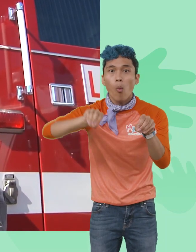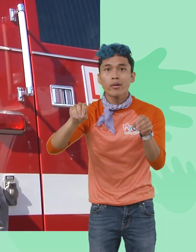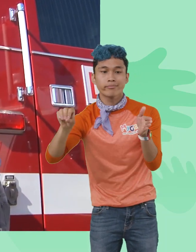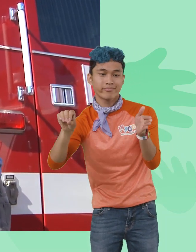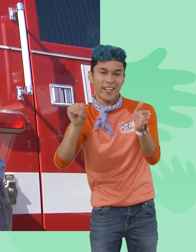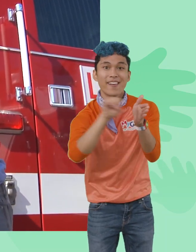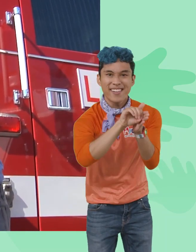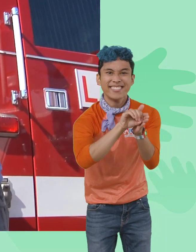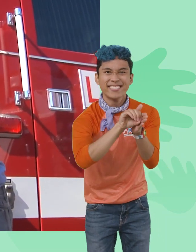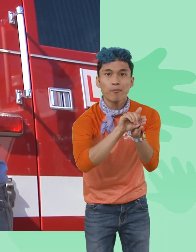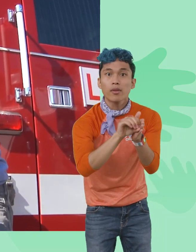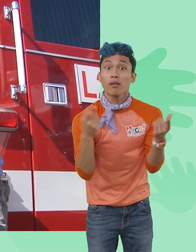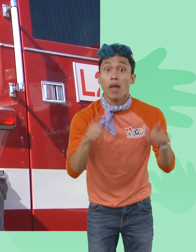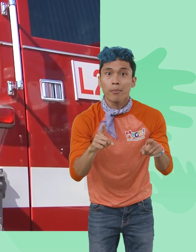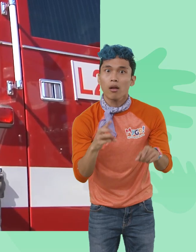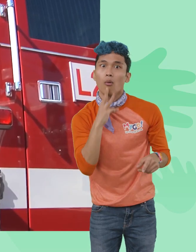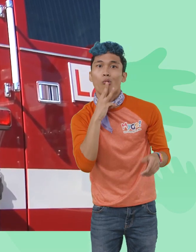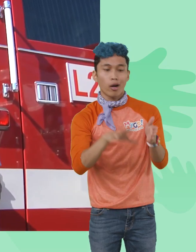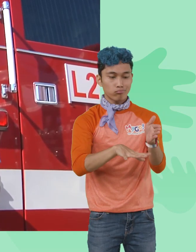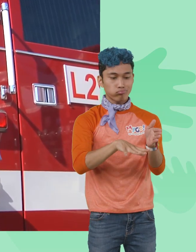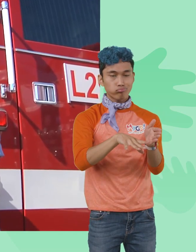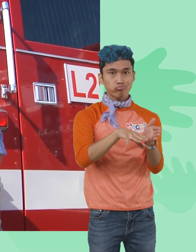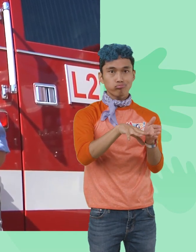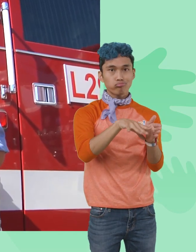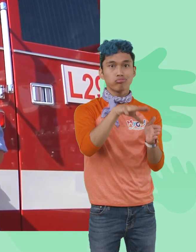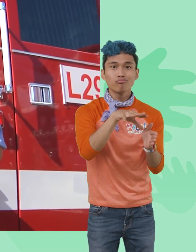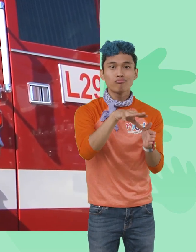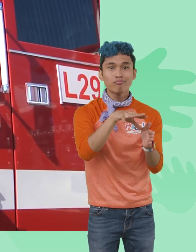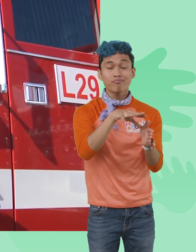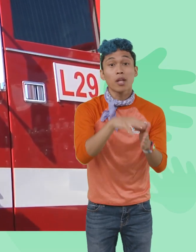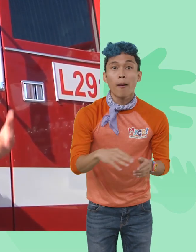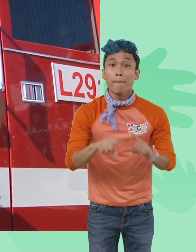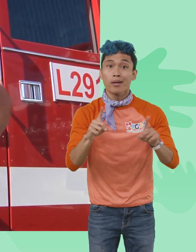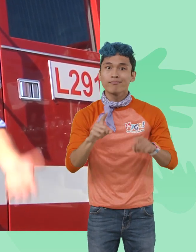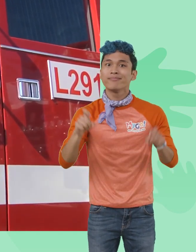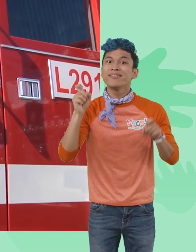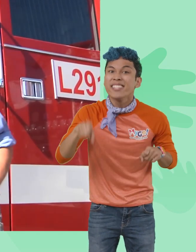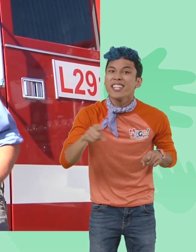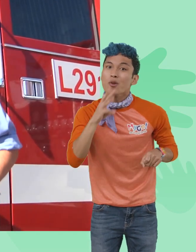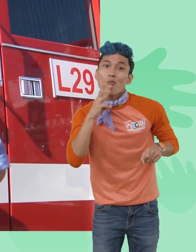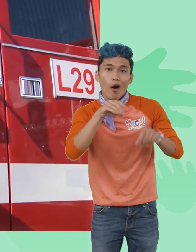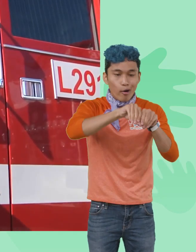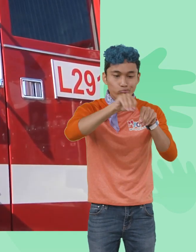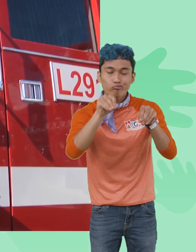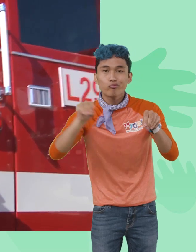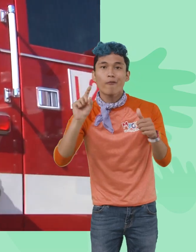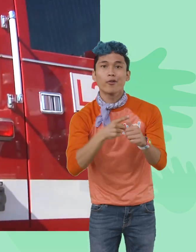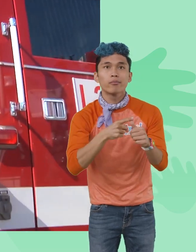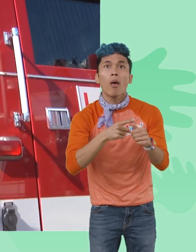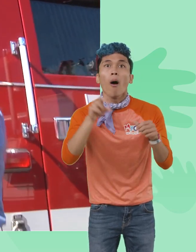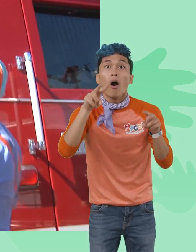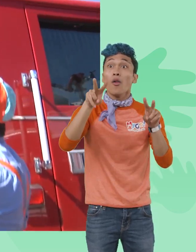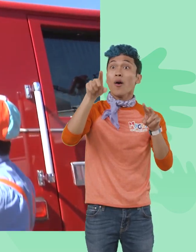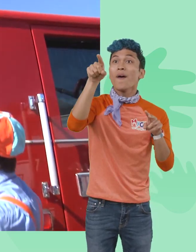fire truck and provide the fire truck with water. But in order to do that, you need hoses. Look up